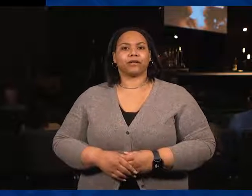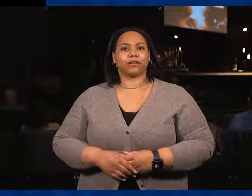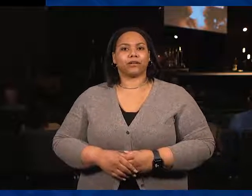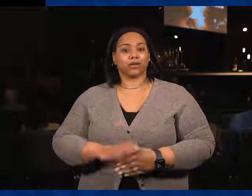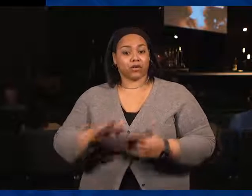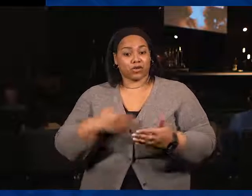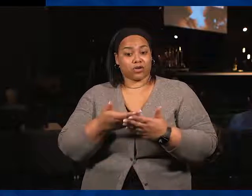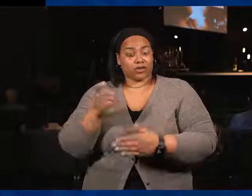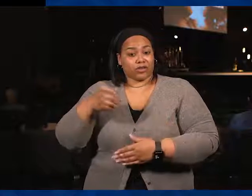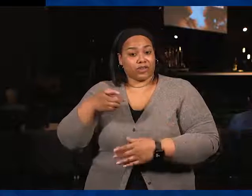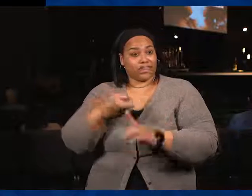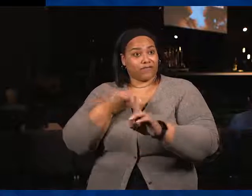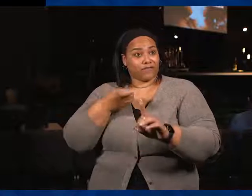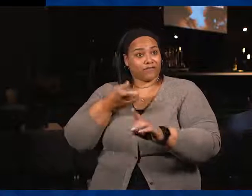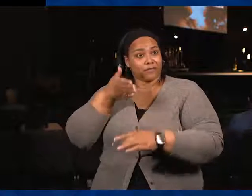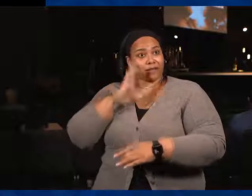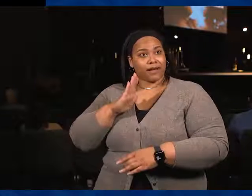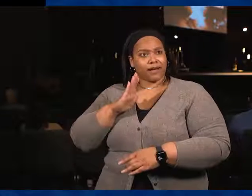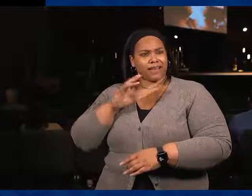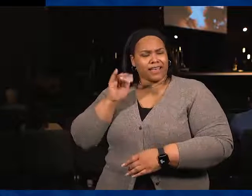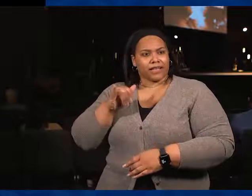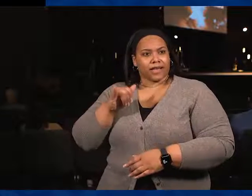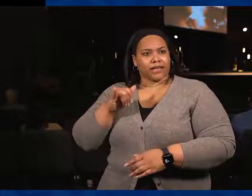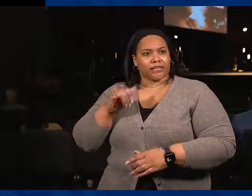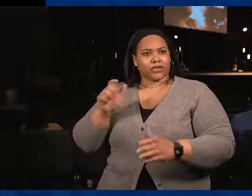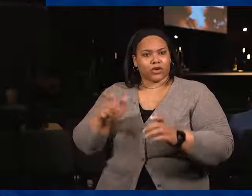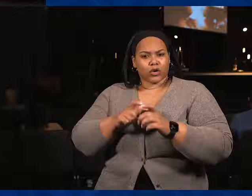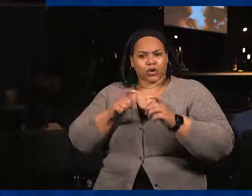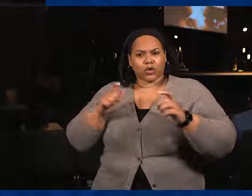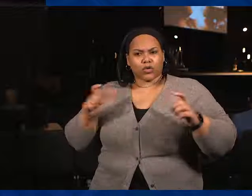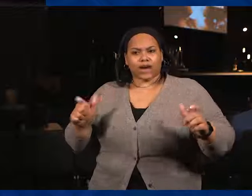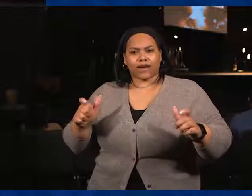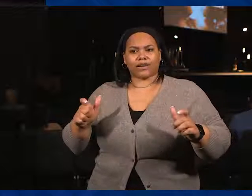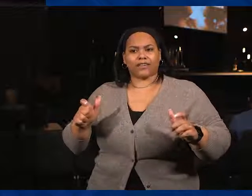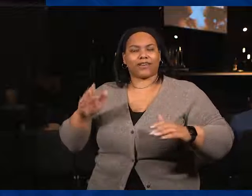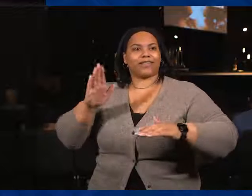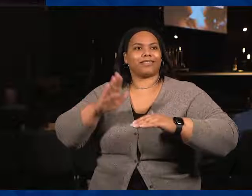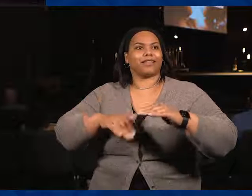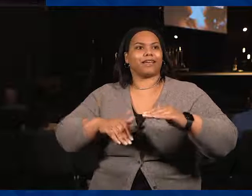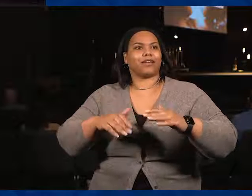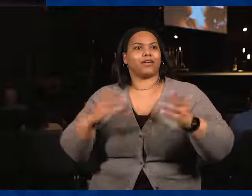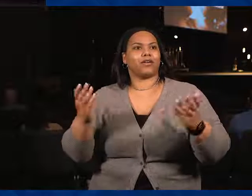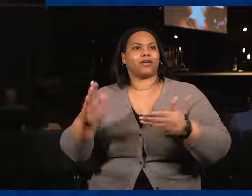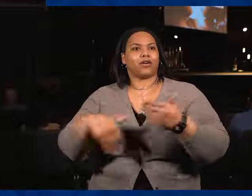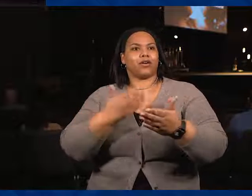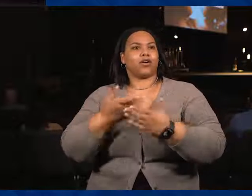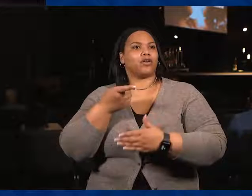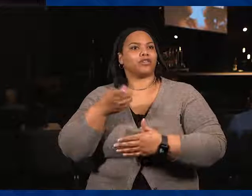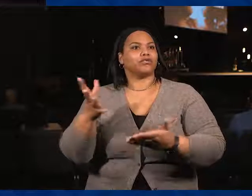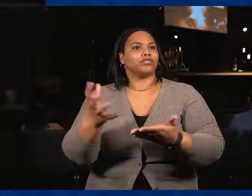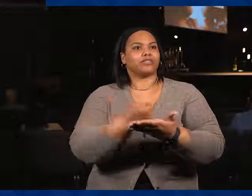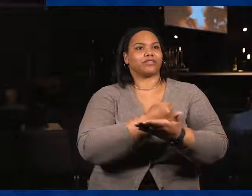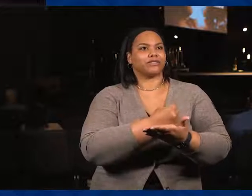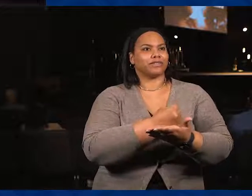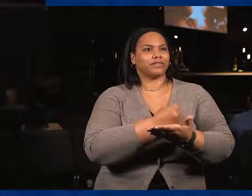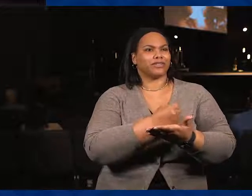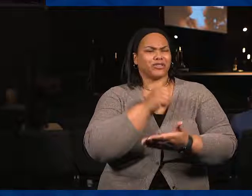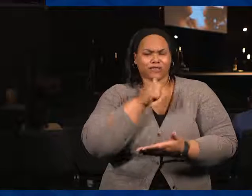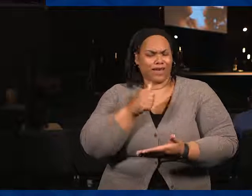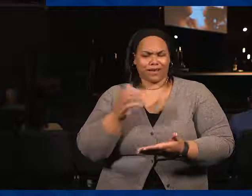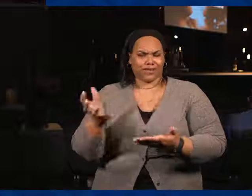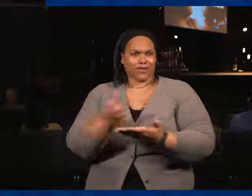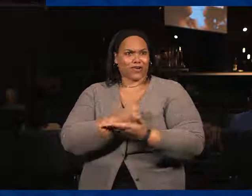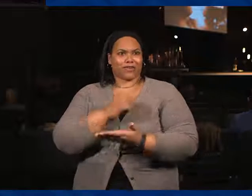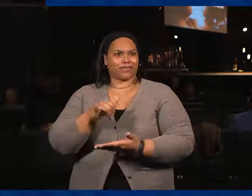God is greater than what you deserve. And you haven't earned it by going to